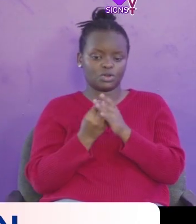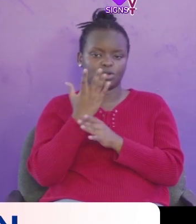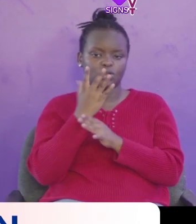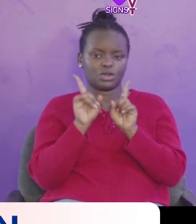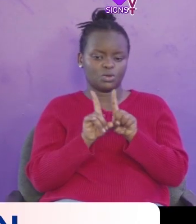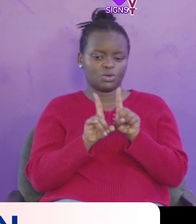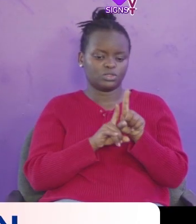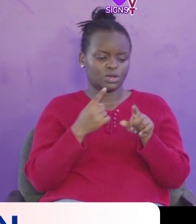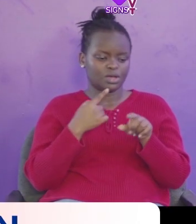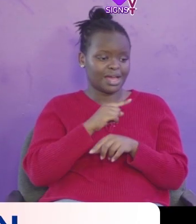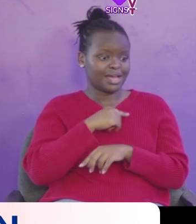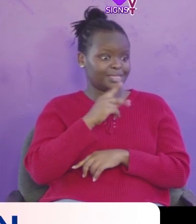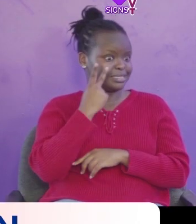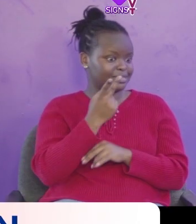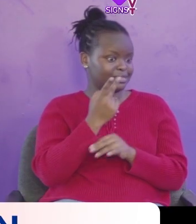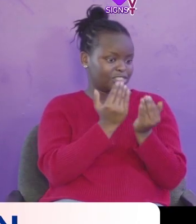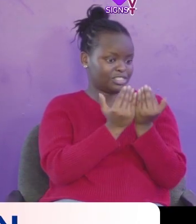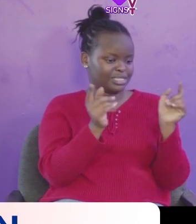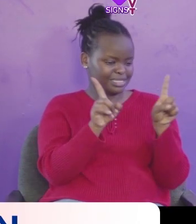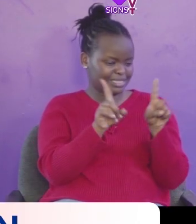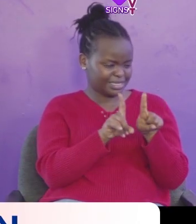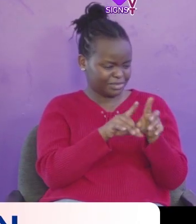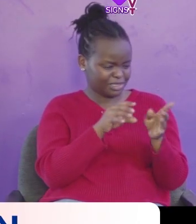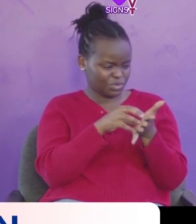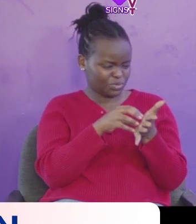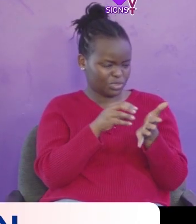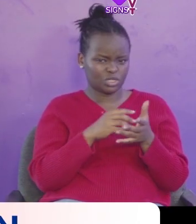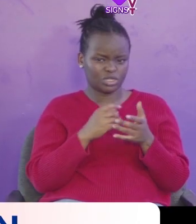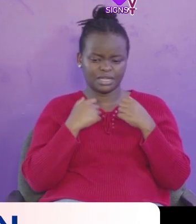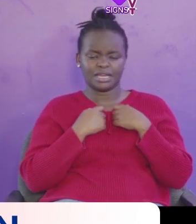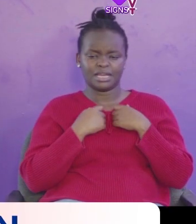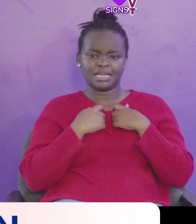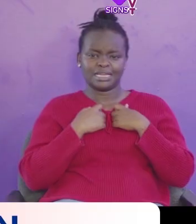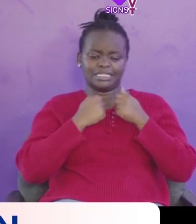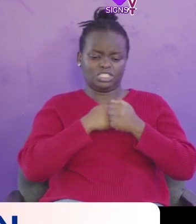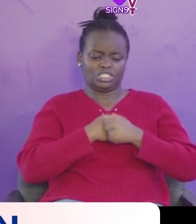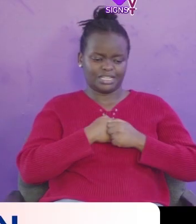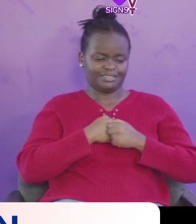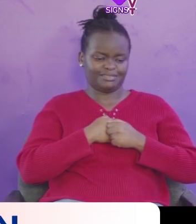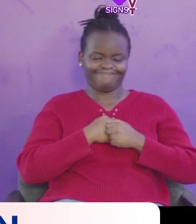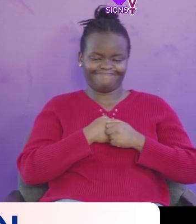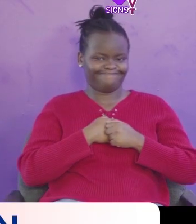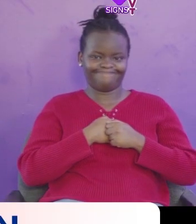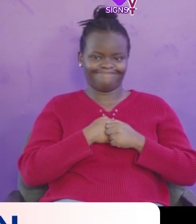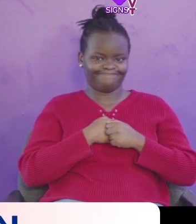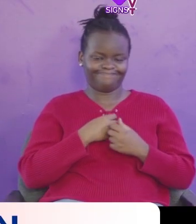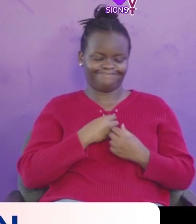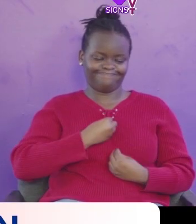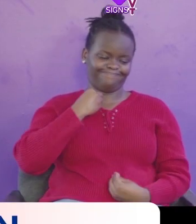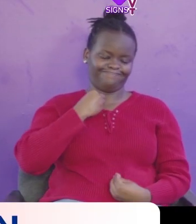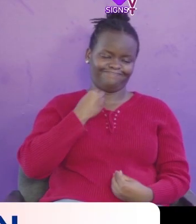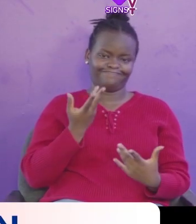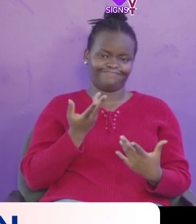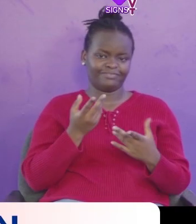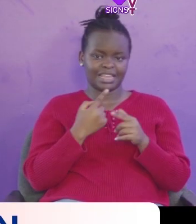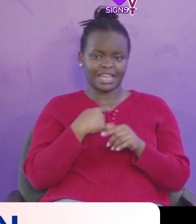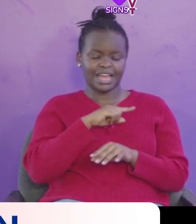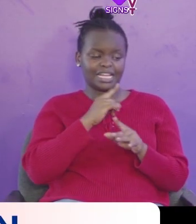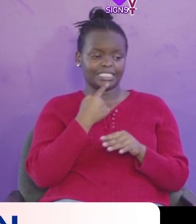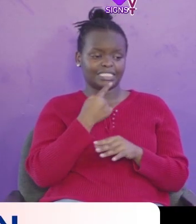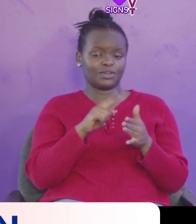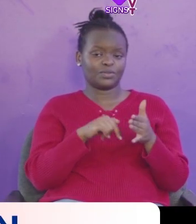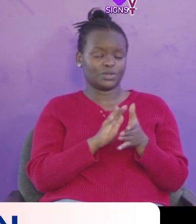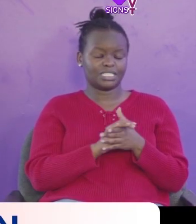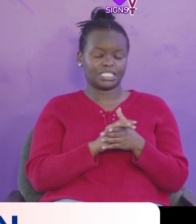tunaona watoto wenye wametobokewa, watoto wenye shati amefunga hivi, na bado we are saying life is affordable in